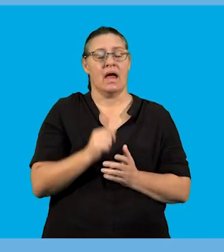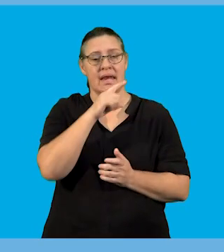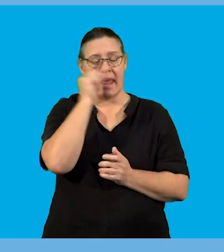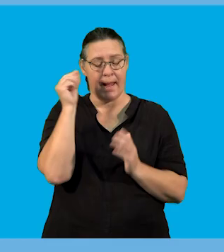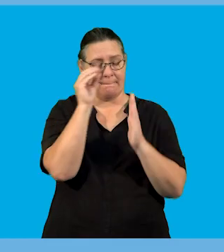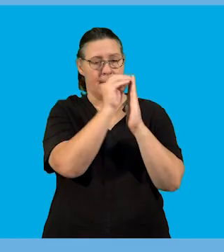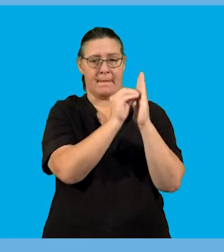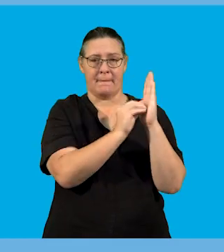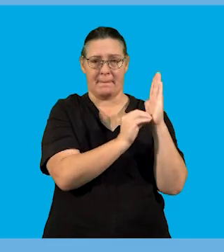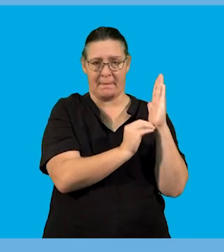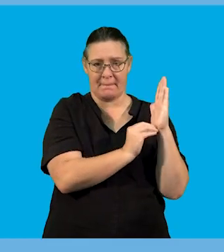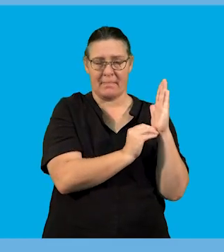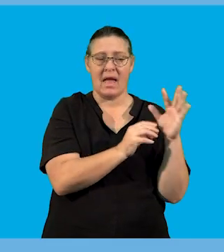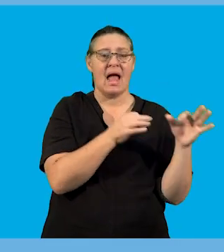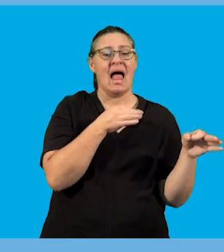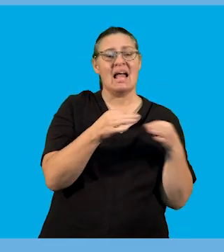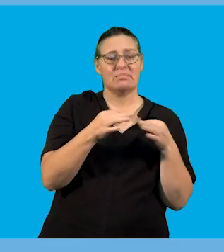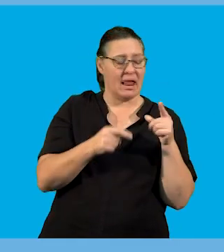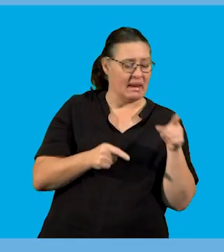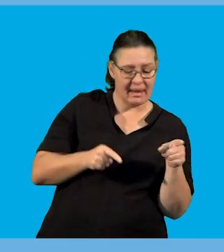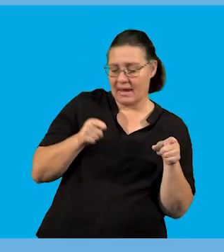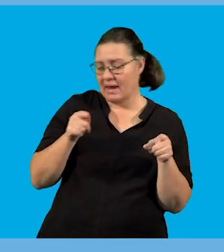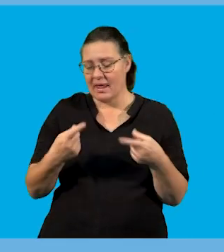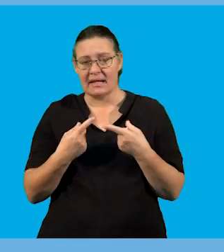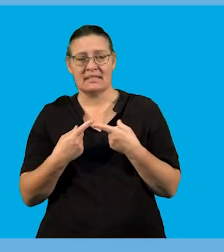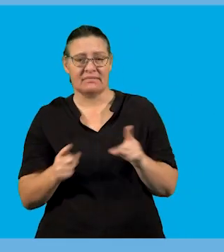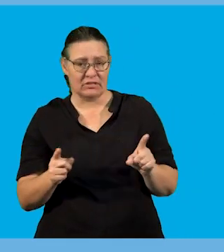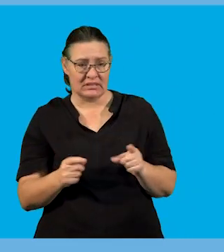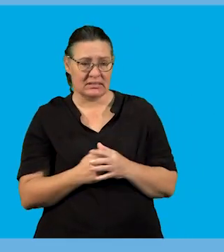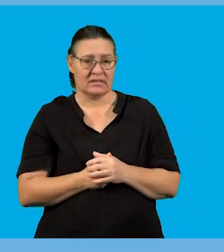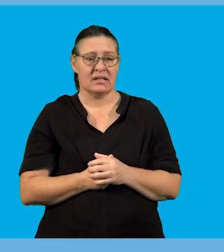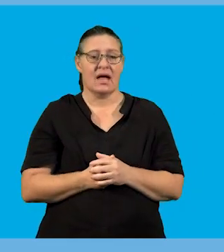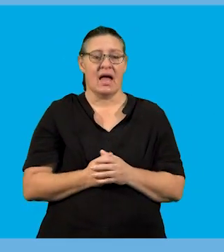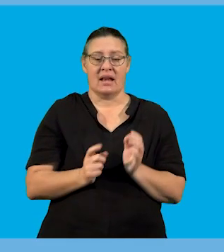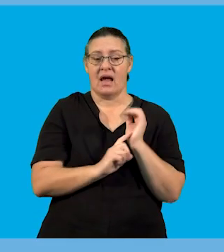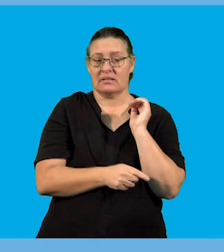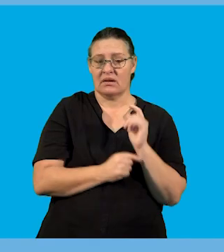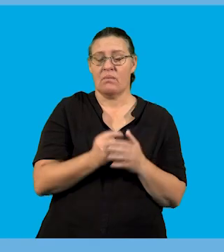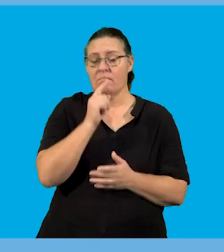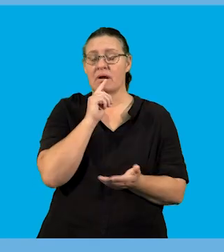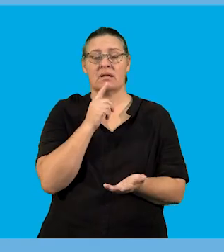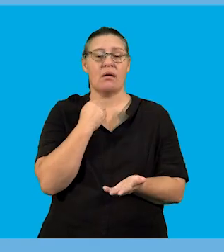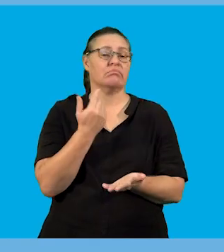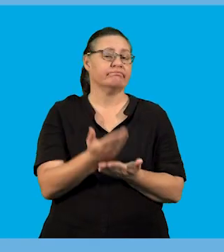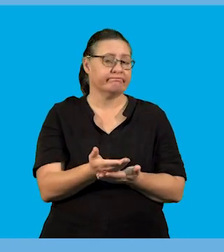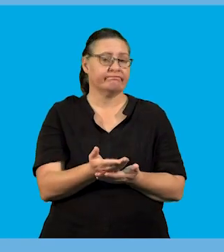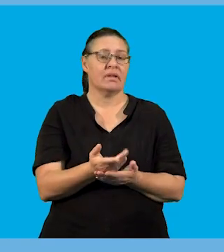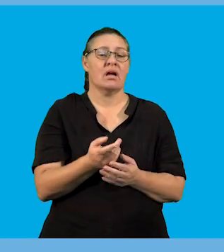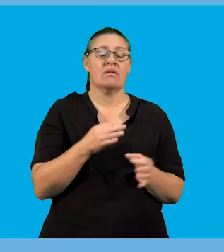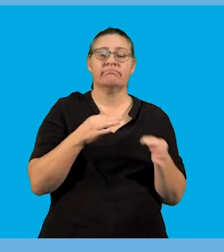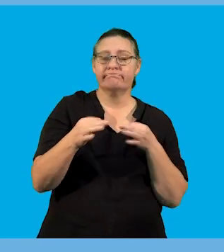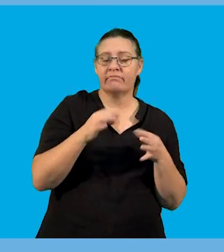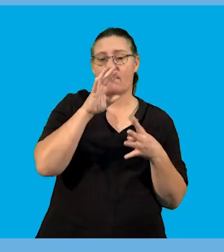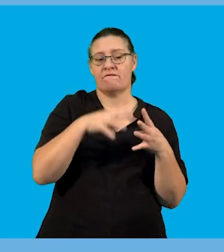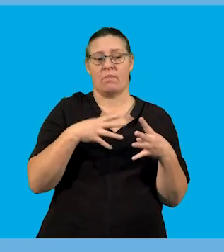the names of the compounds, explain the differences between compounds and elements, and then lastly, we need to be able to explain the